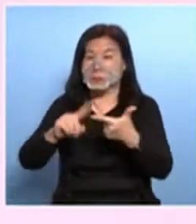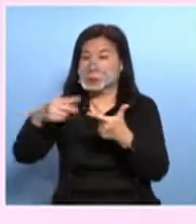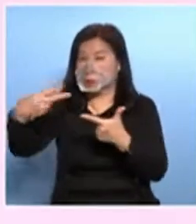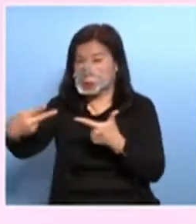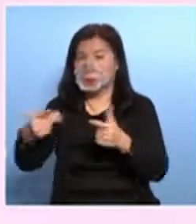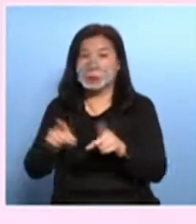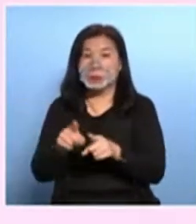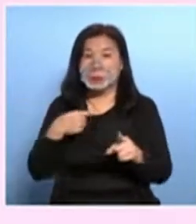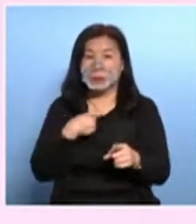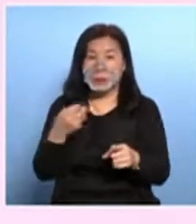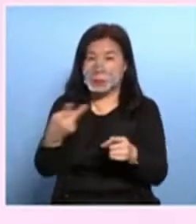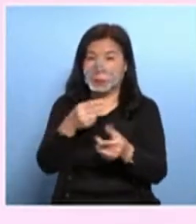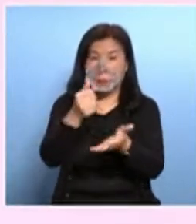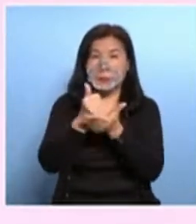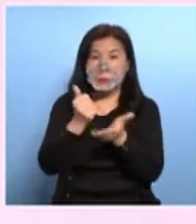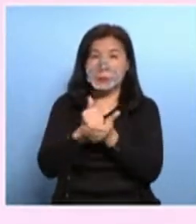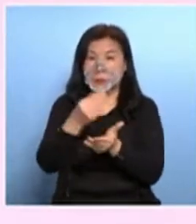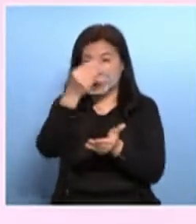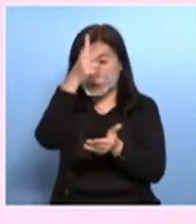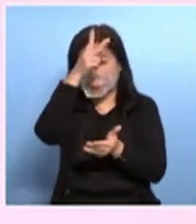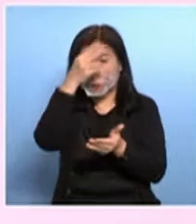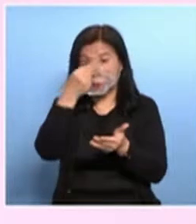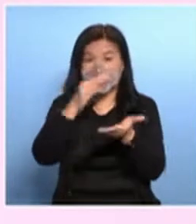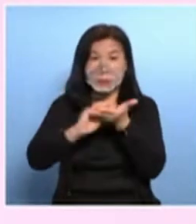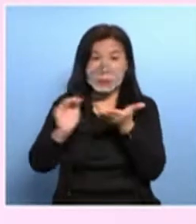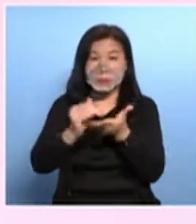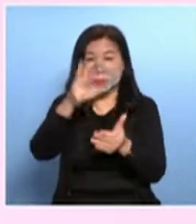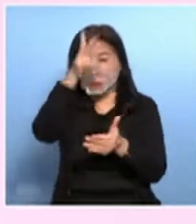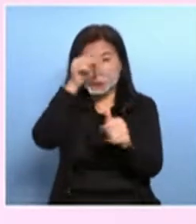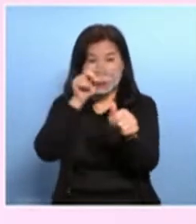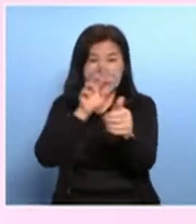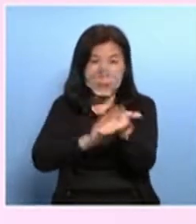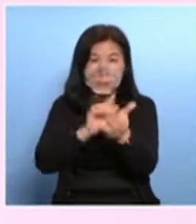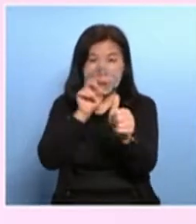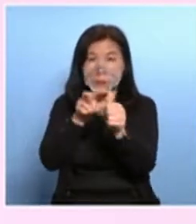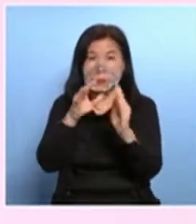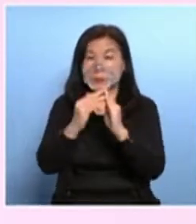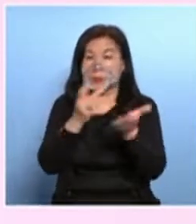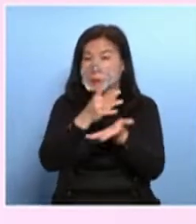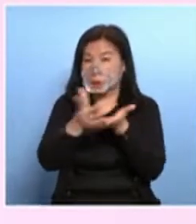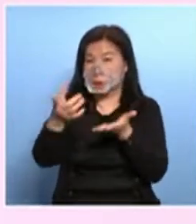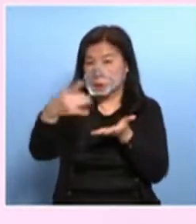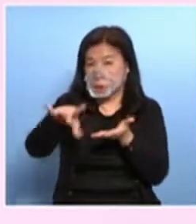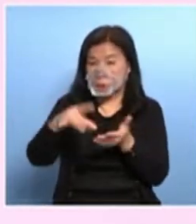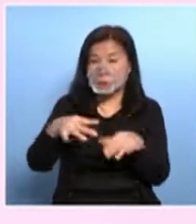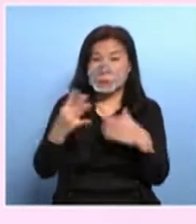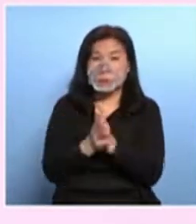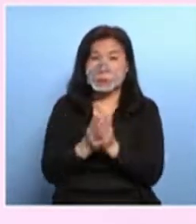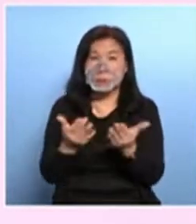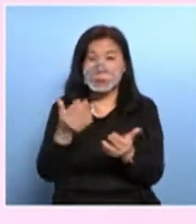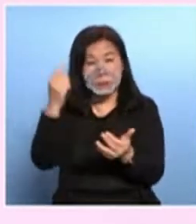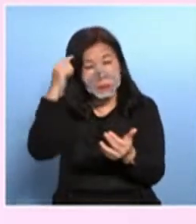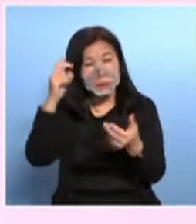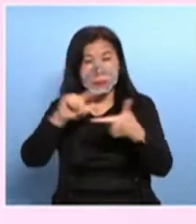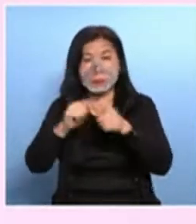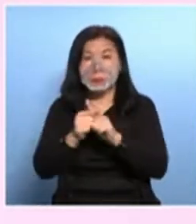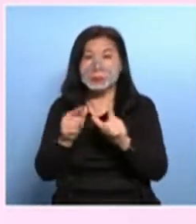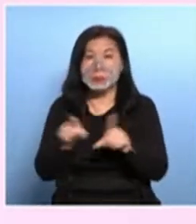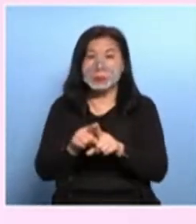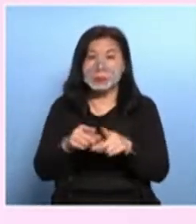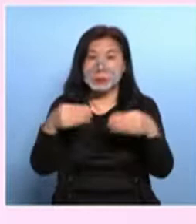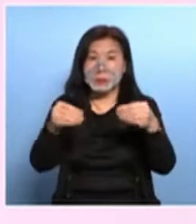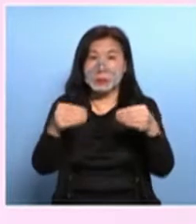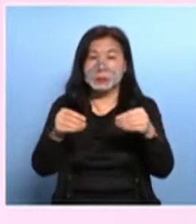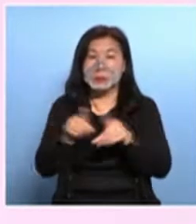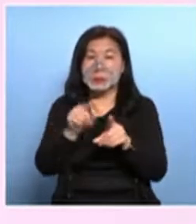Besides, I will ask the FHB and the HA to explore waiving the clinical practicum training fees